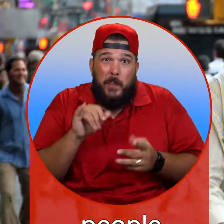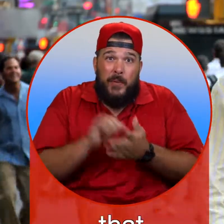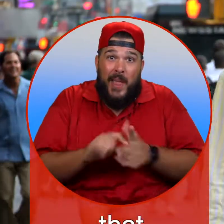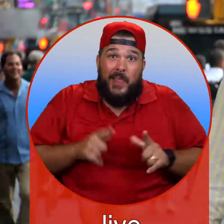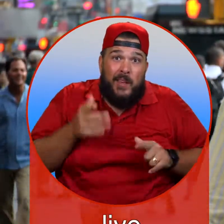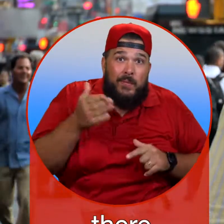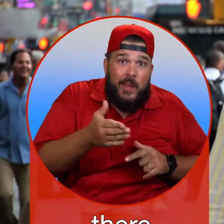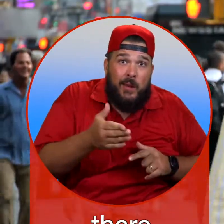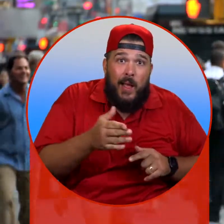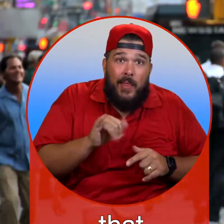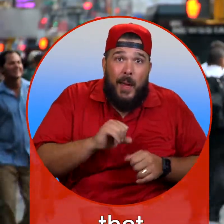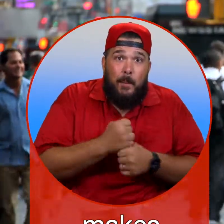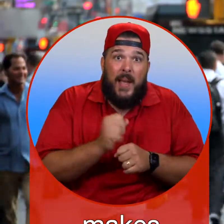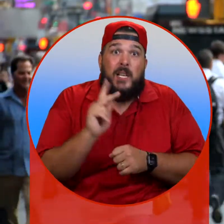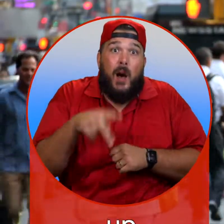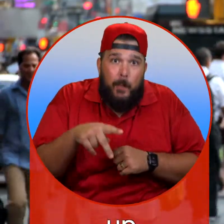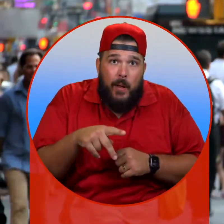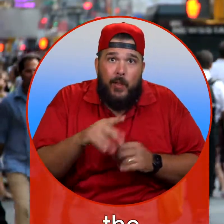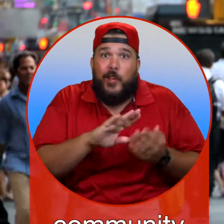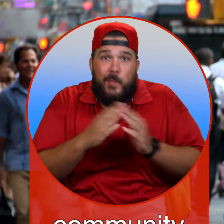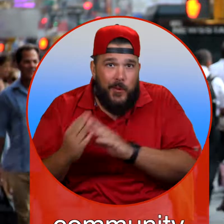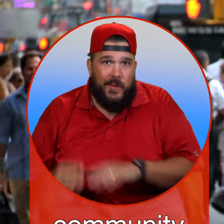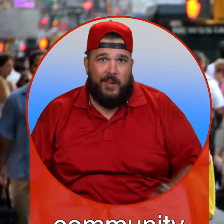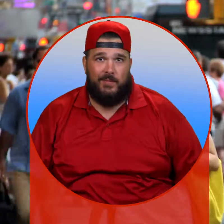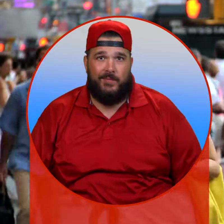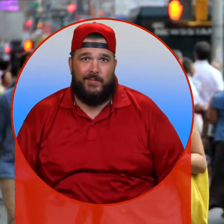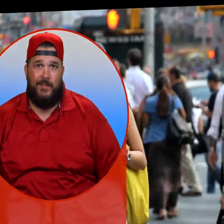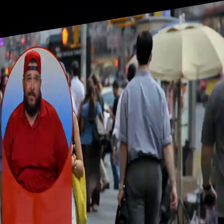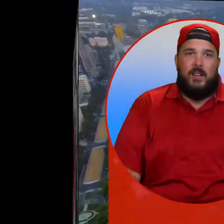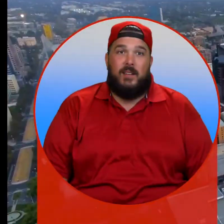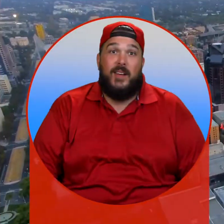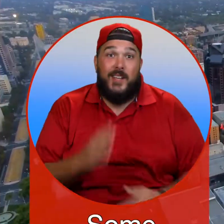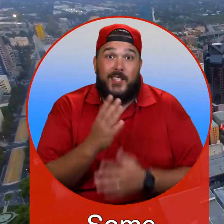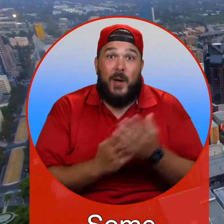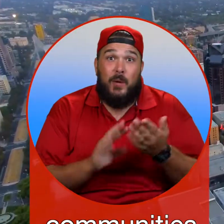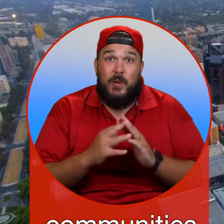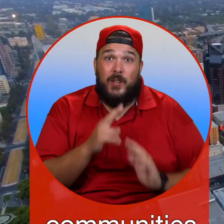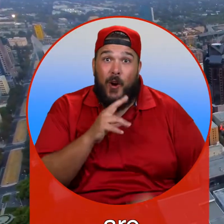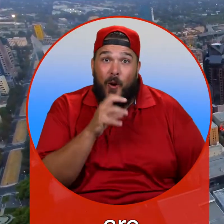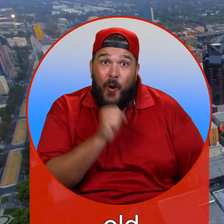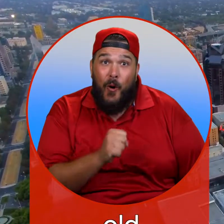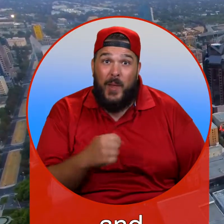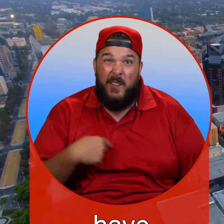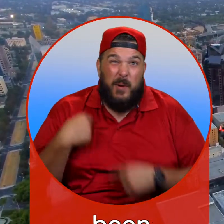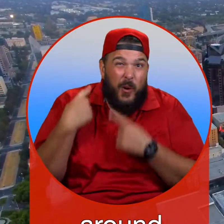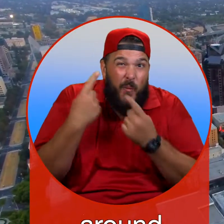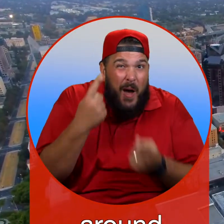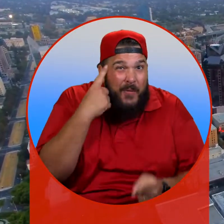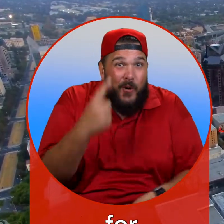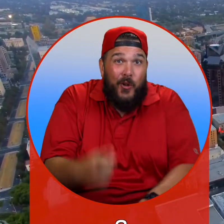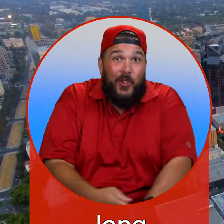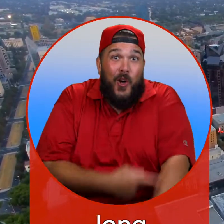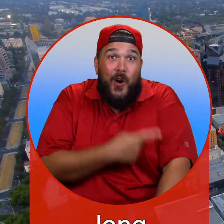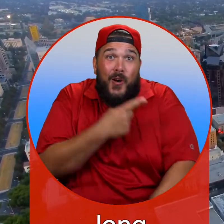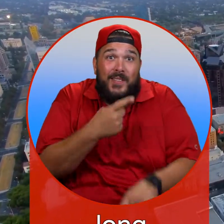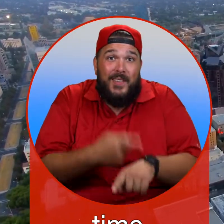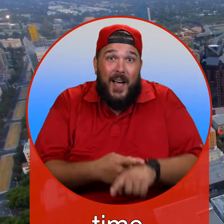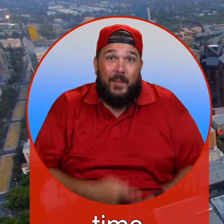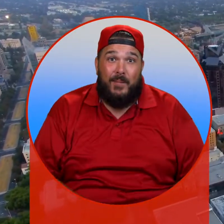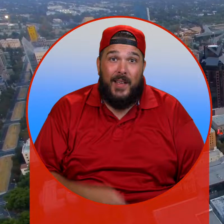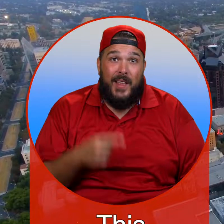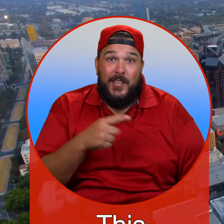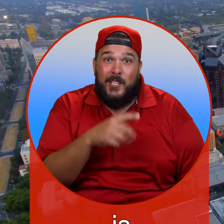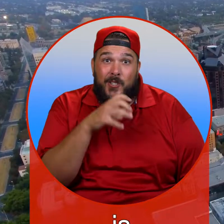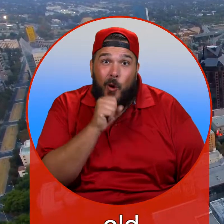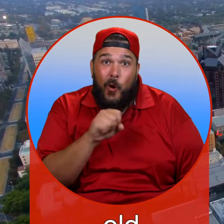the people that live there that make up the community. Some communities are old and have been around for a long